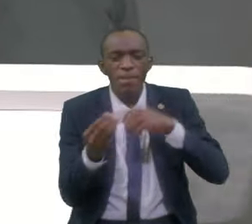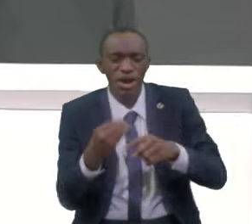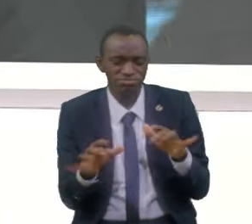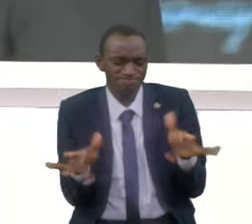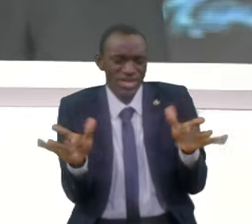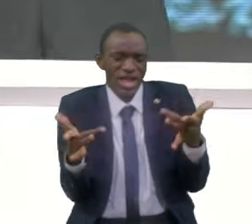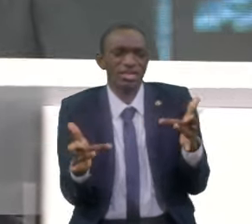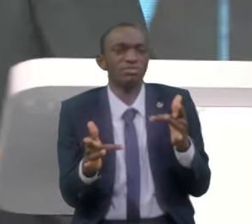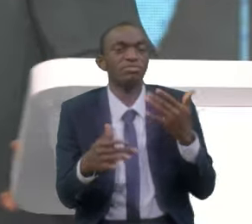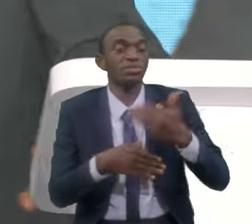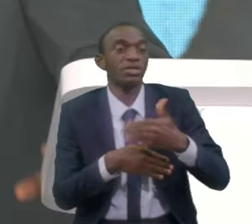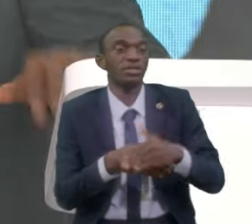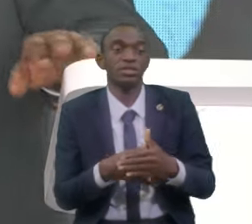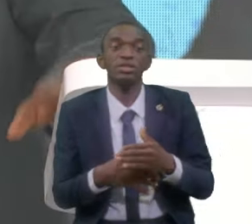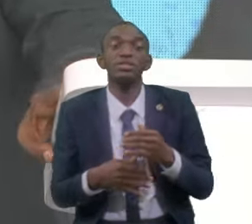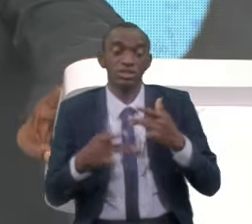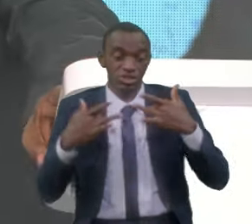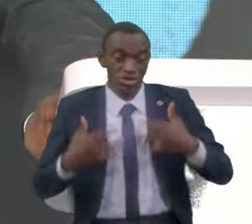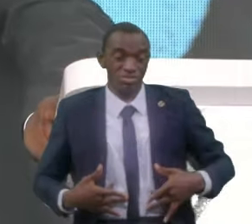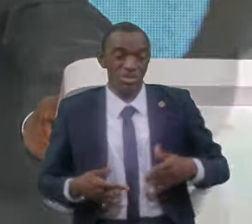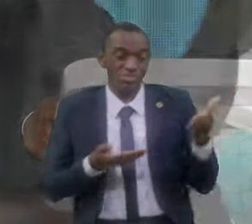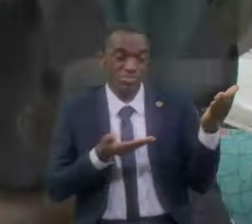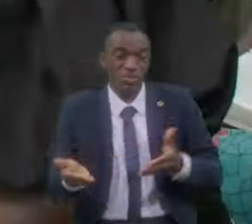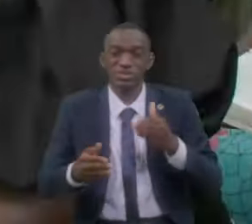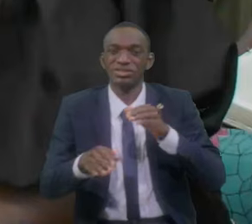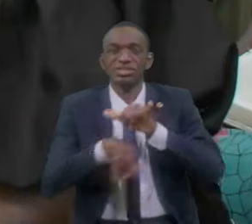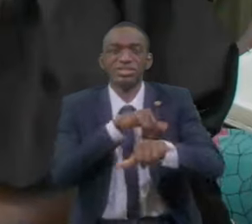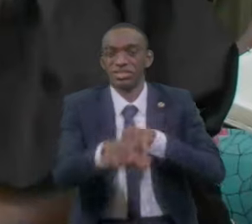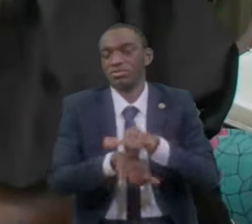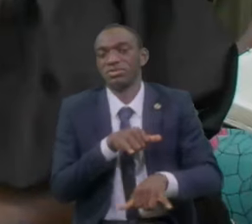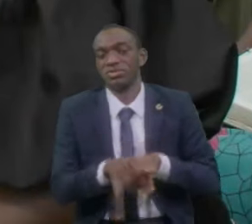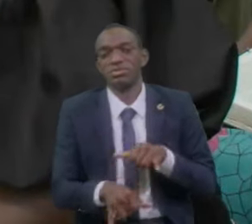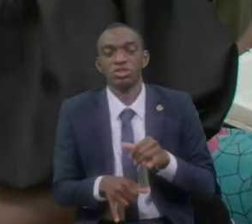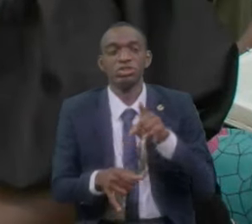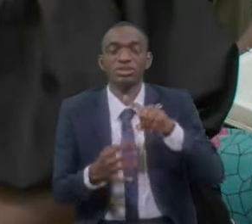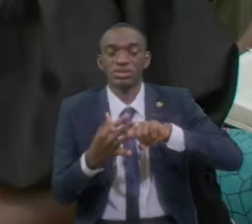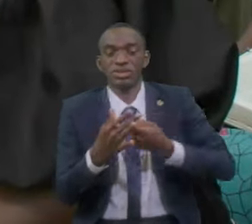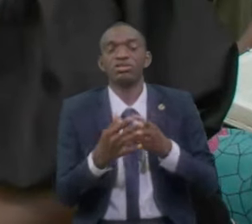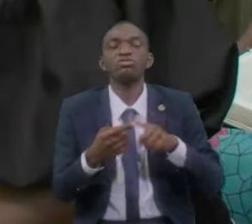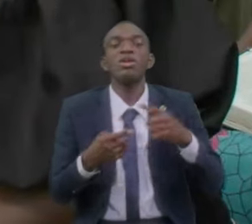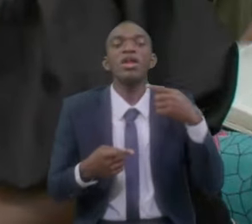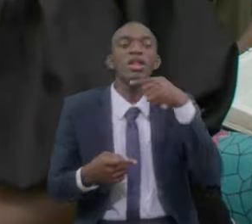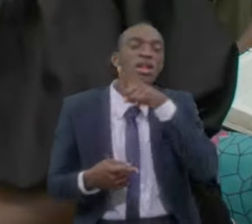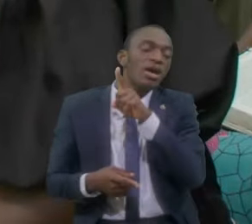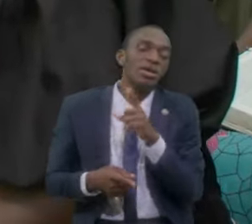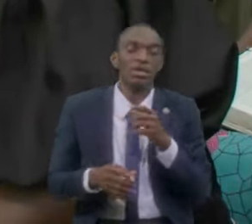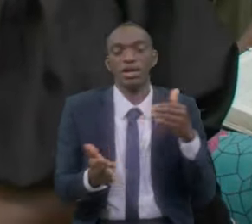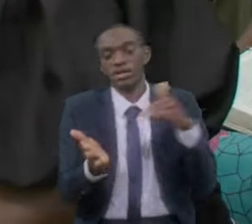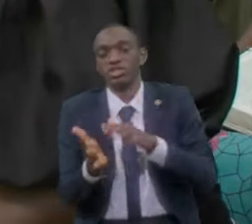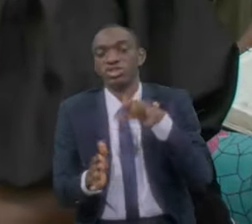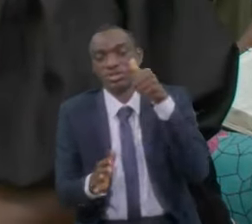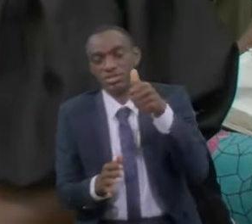Discouragement brings deception, lie. Just begin to tell lies against yourself, against the